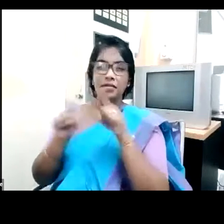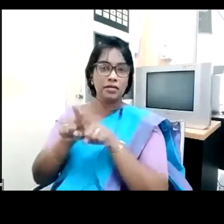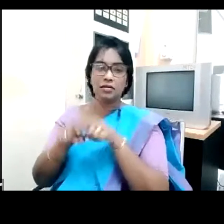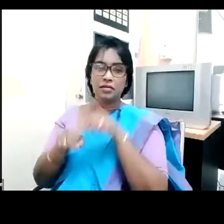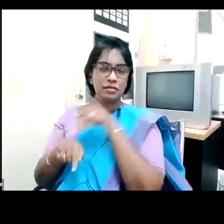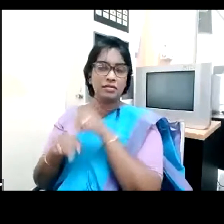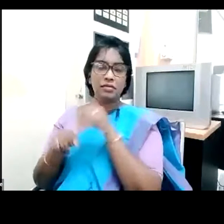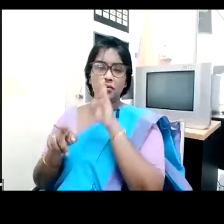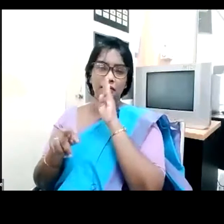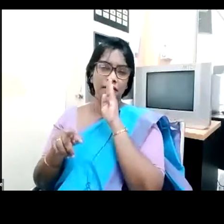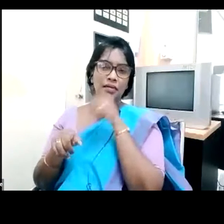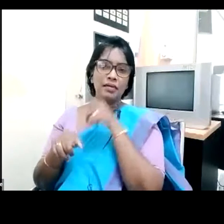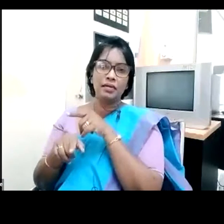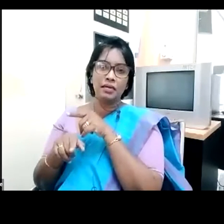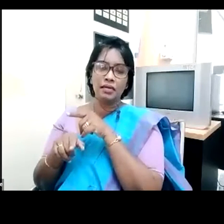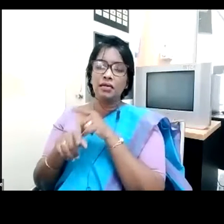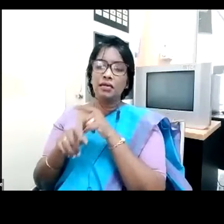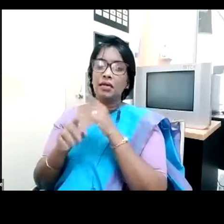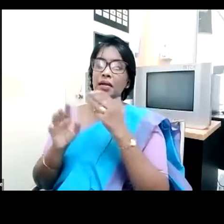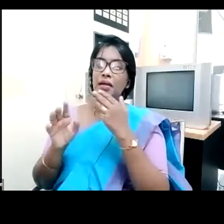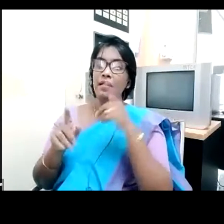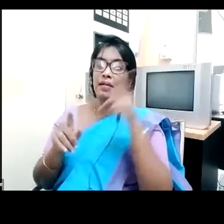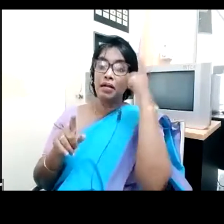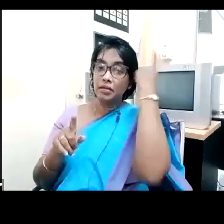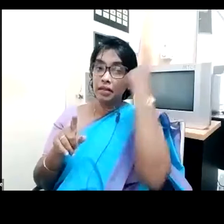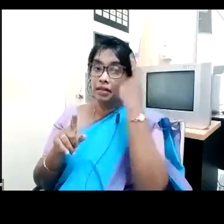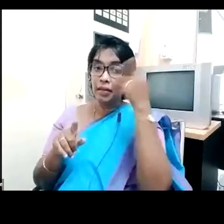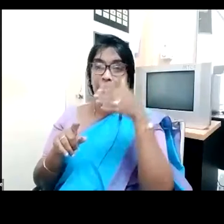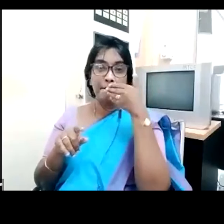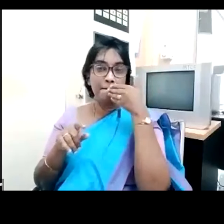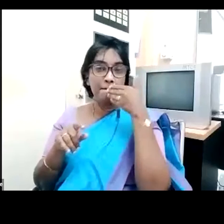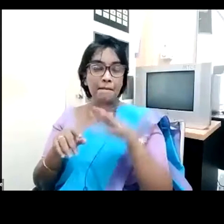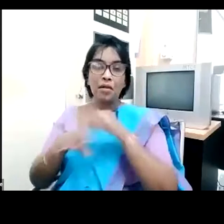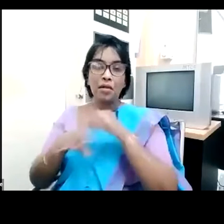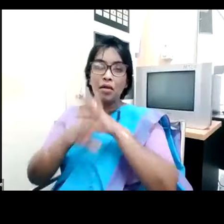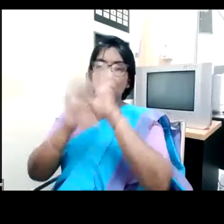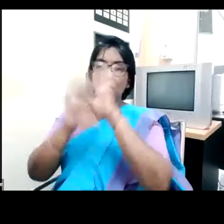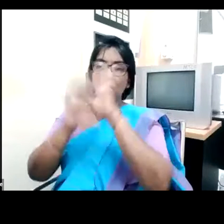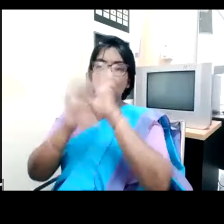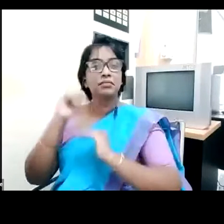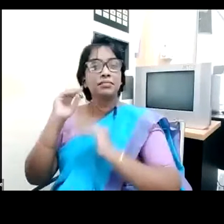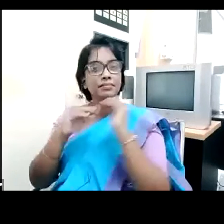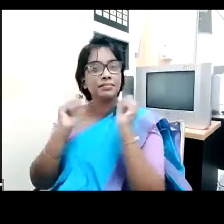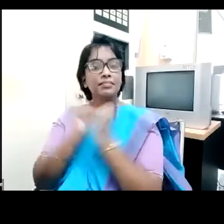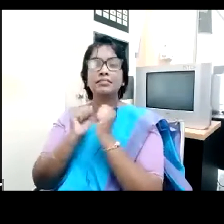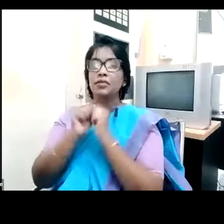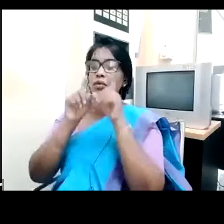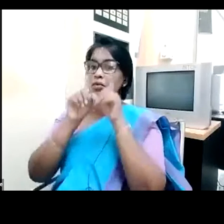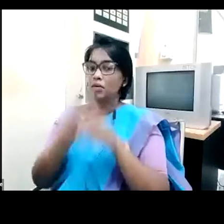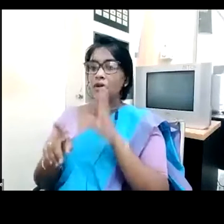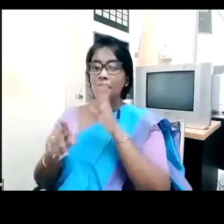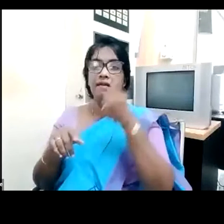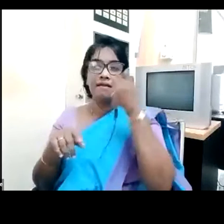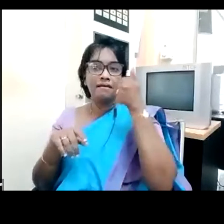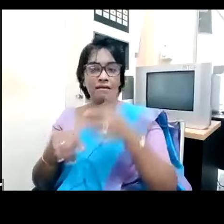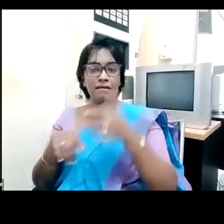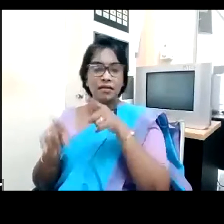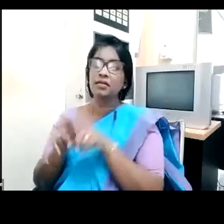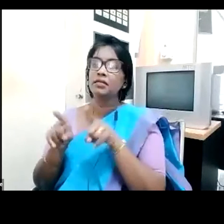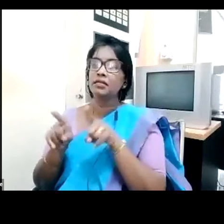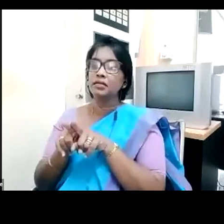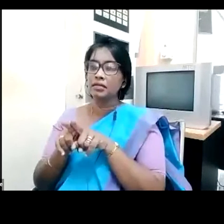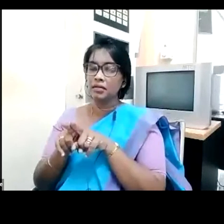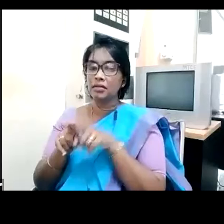collaboration, and co-creation will become the norm, so that you can't have individual